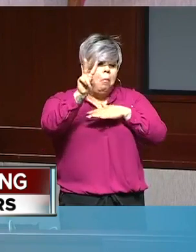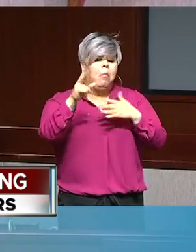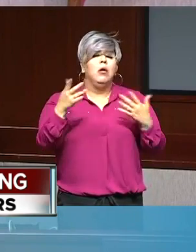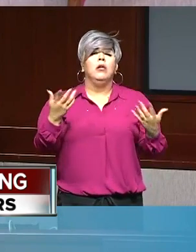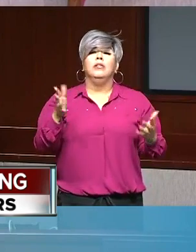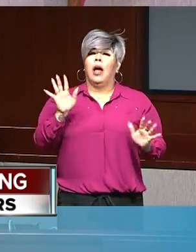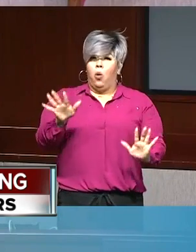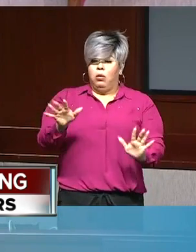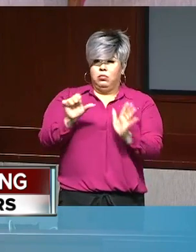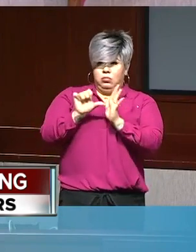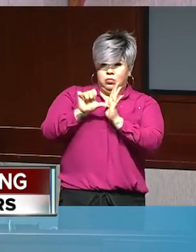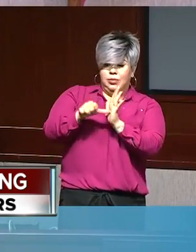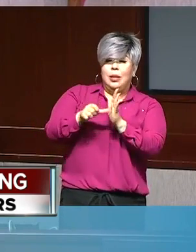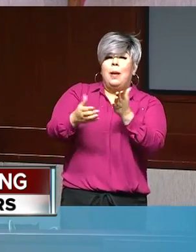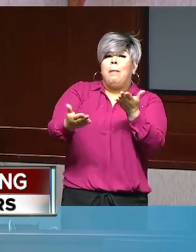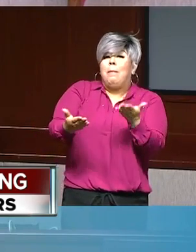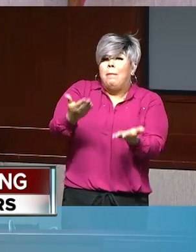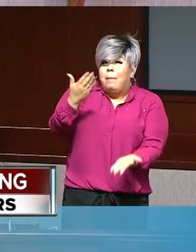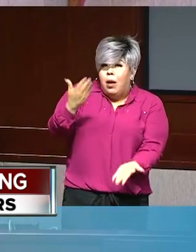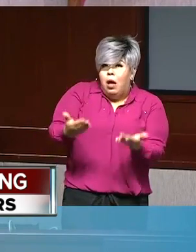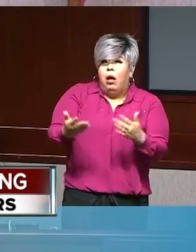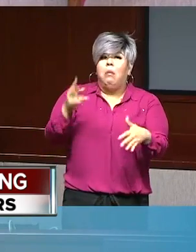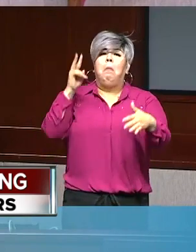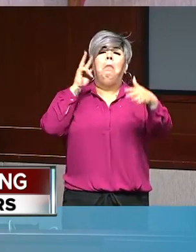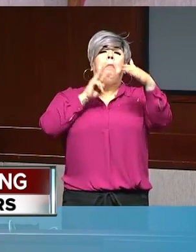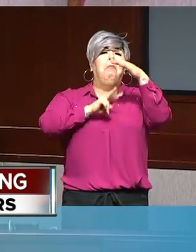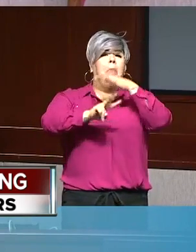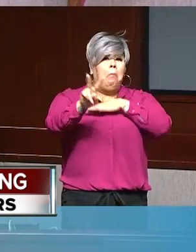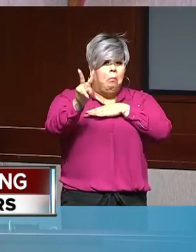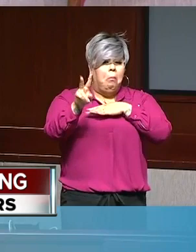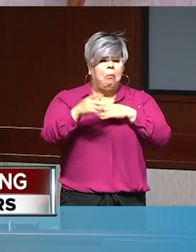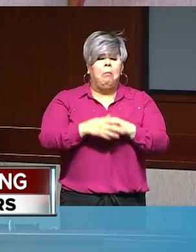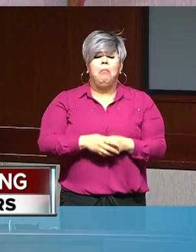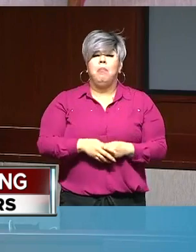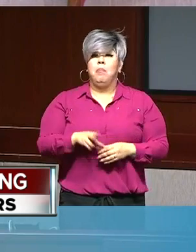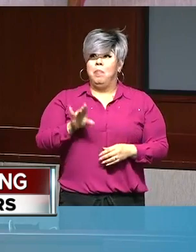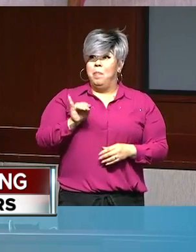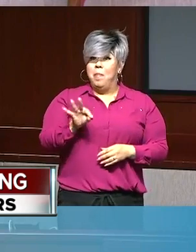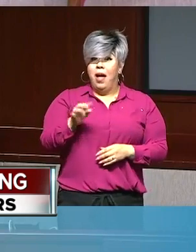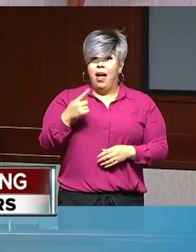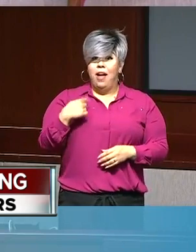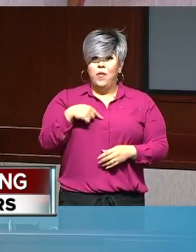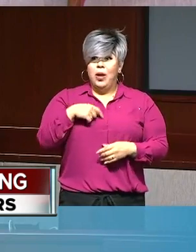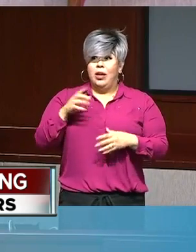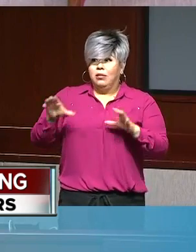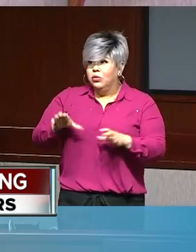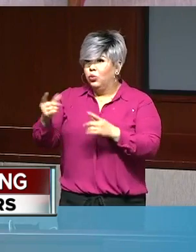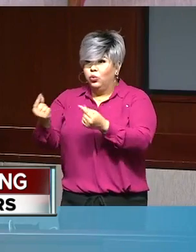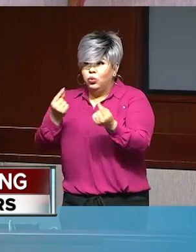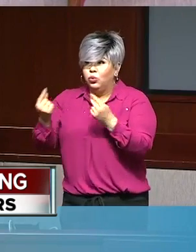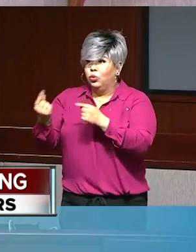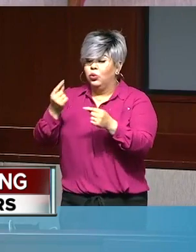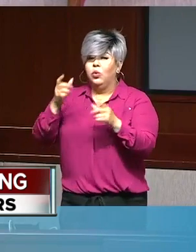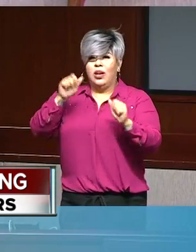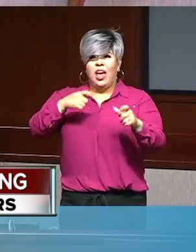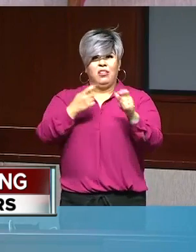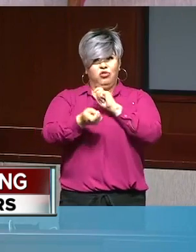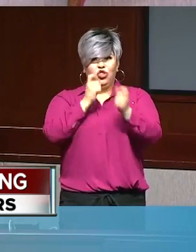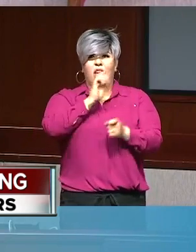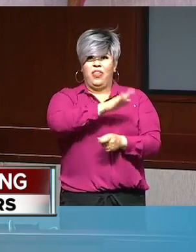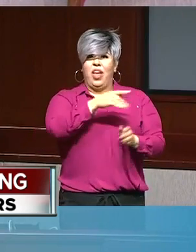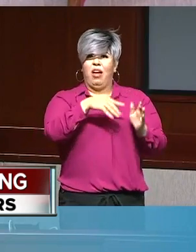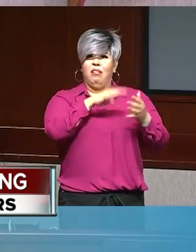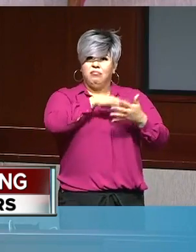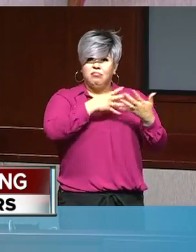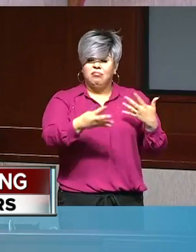really emphasize the word may, that if we can change the outcome of this, we don't have to increase and go over our